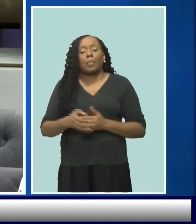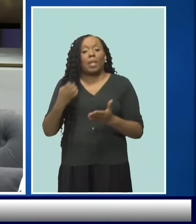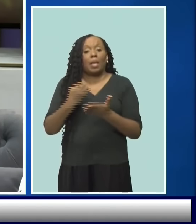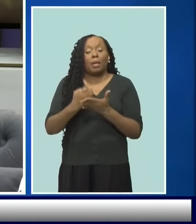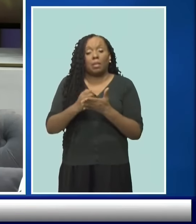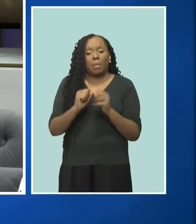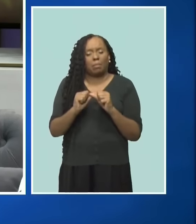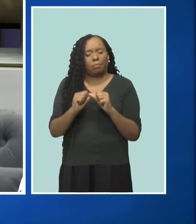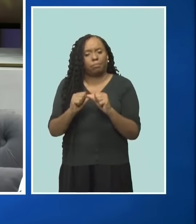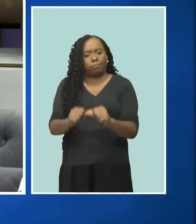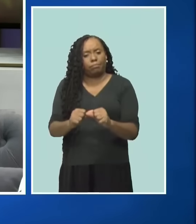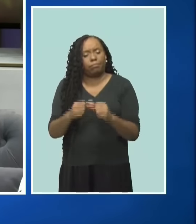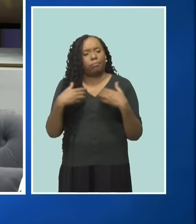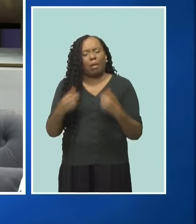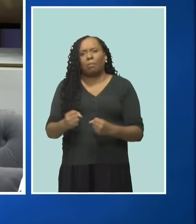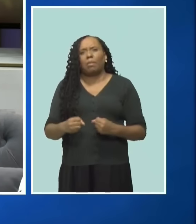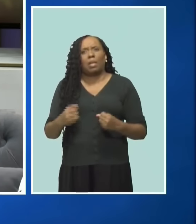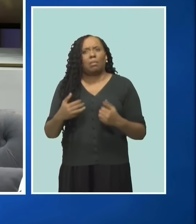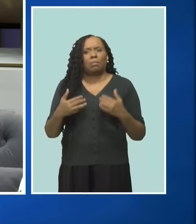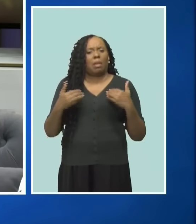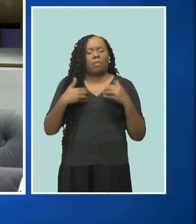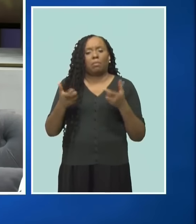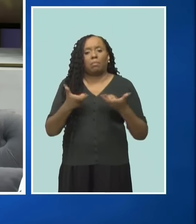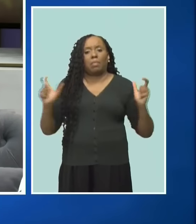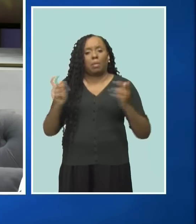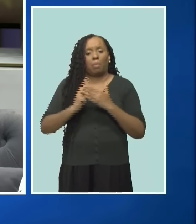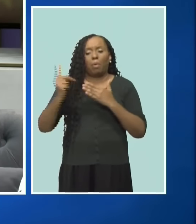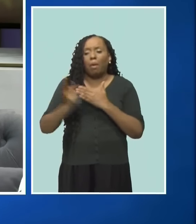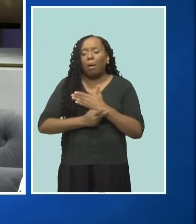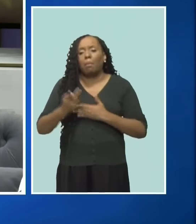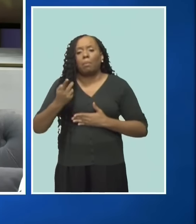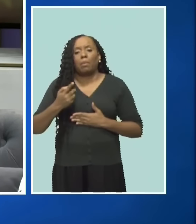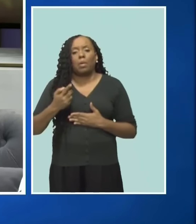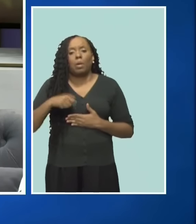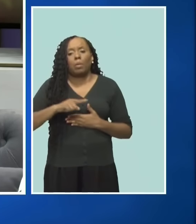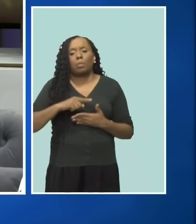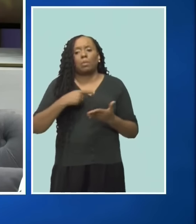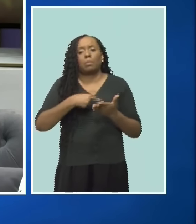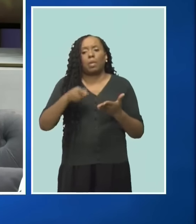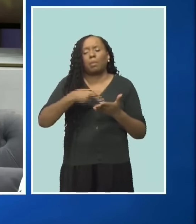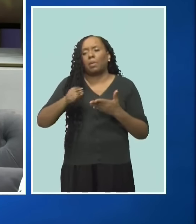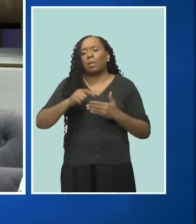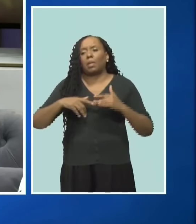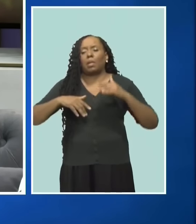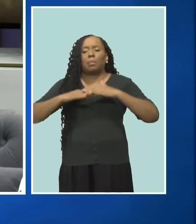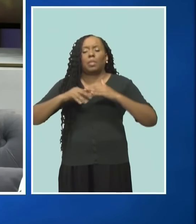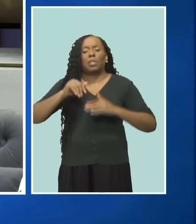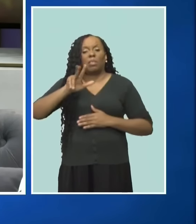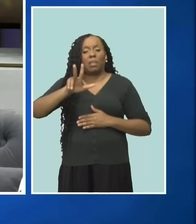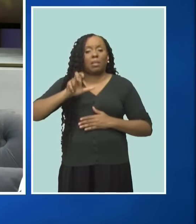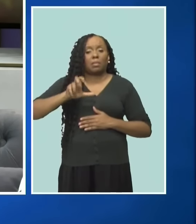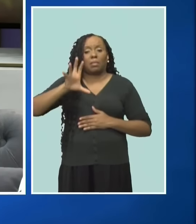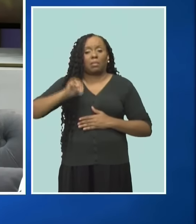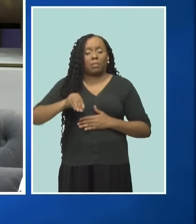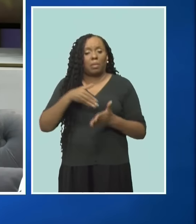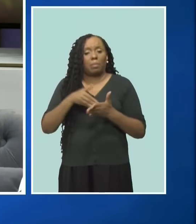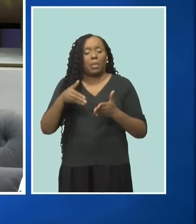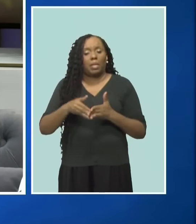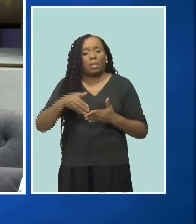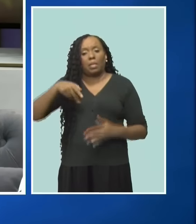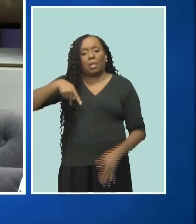economic sustainability and other things. So we've got a massive infrastructure program where we're spending up to, I think it's £350 million to